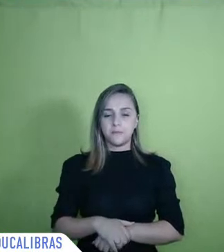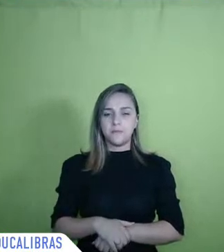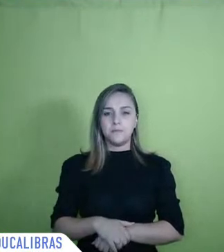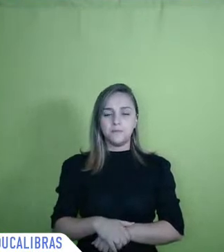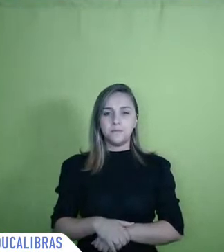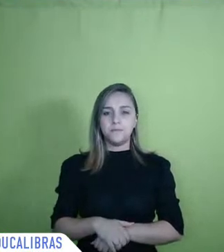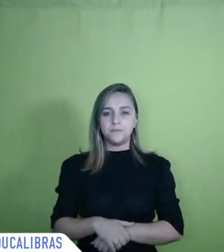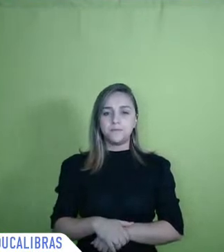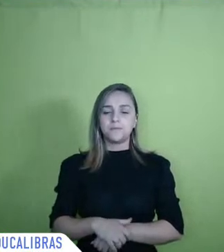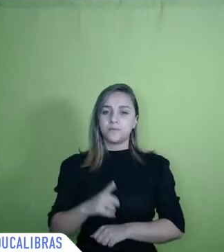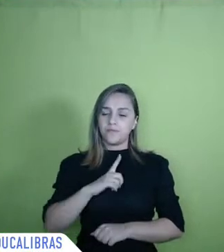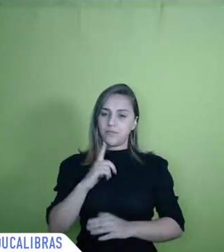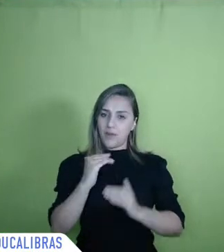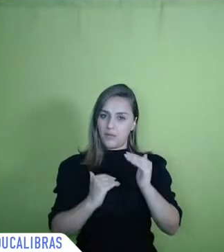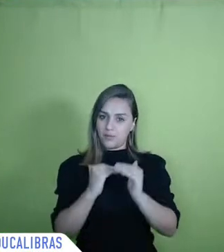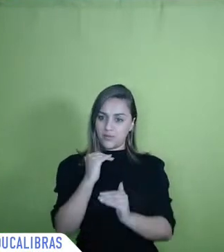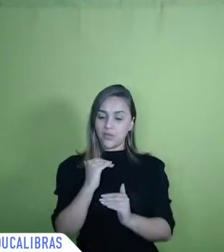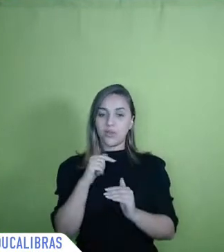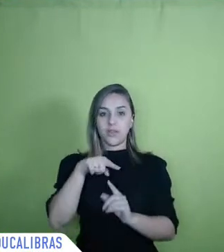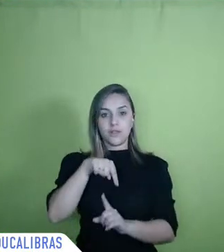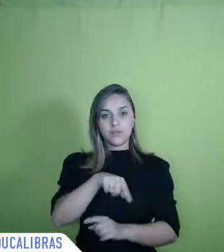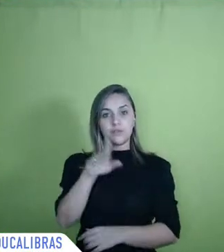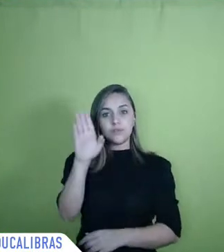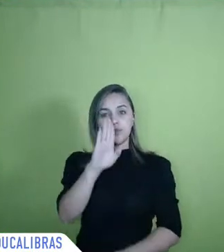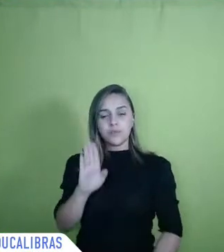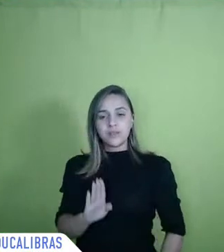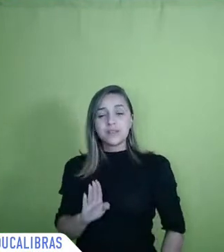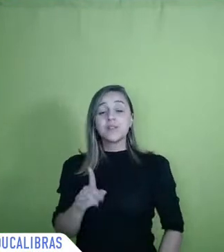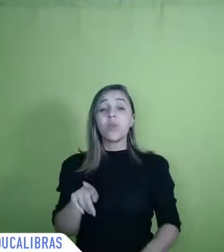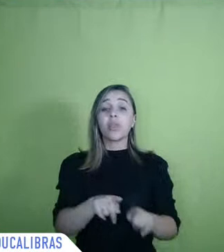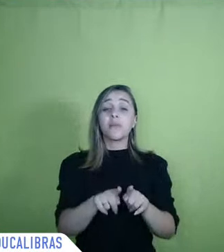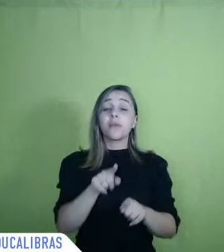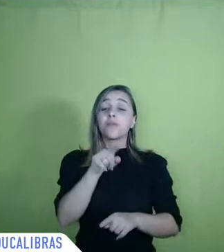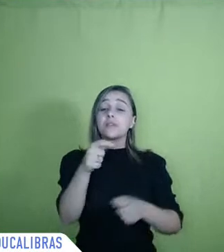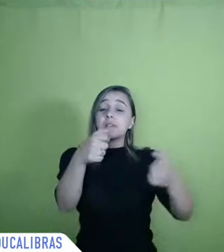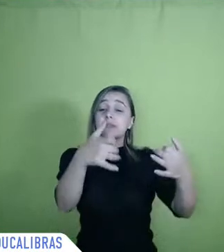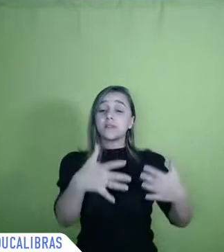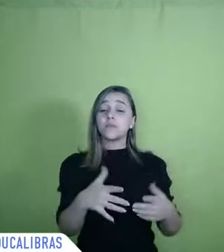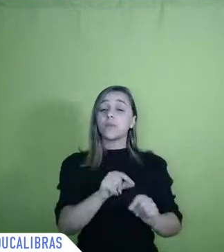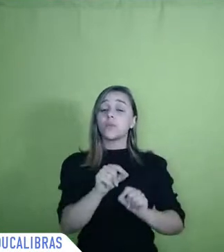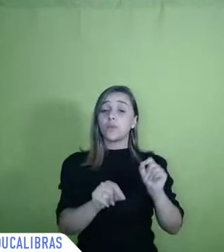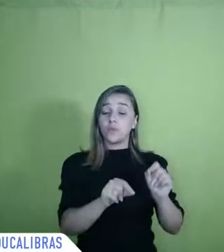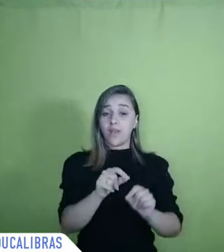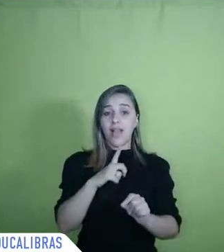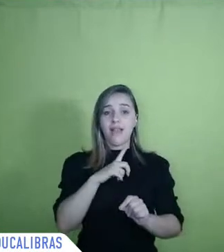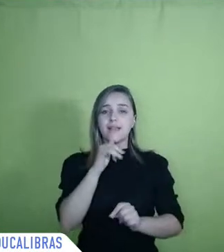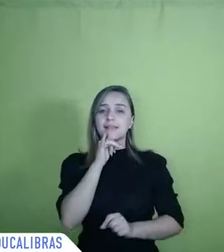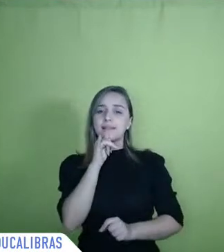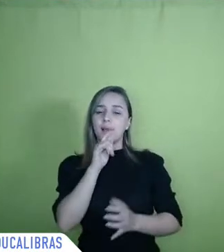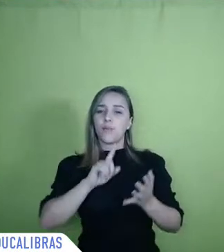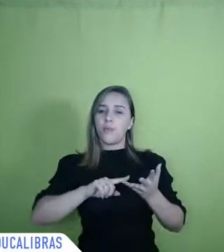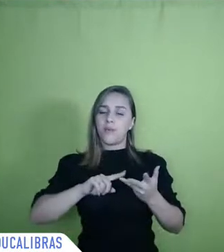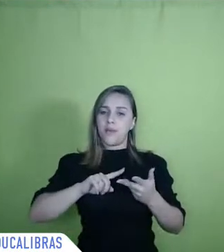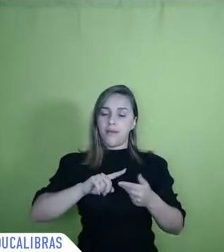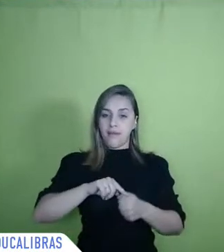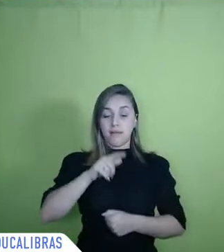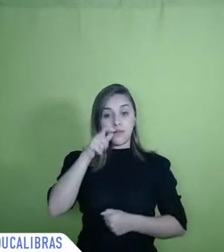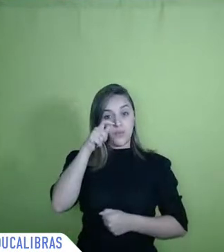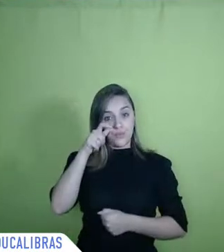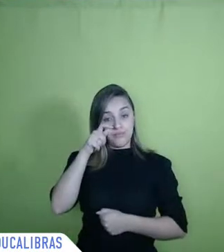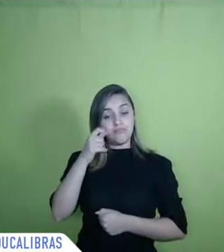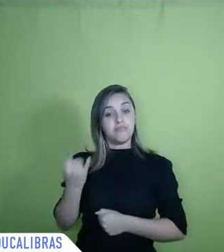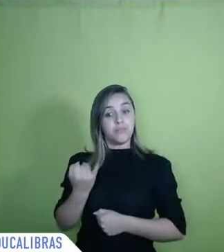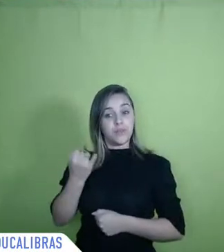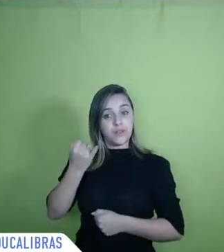continuous policies to change this negative inequality scenario in Brazil. And you have also mentioned